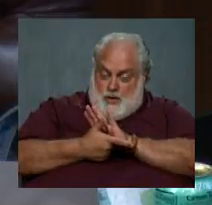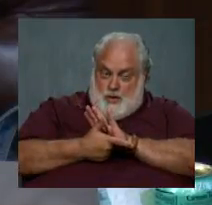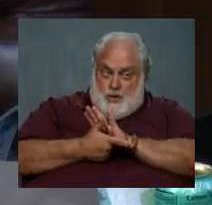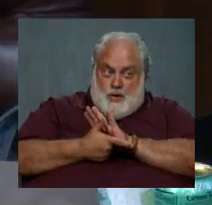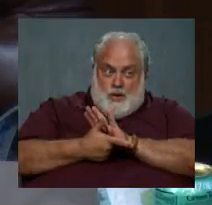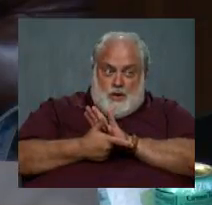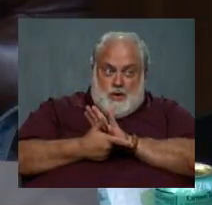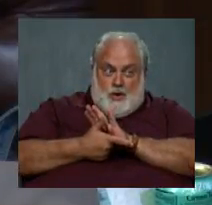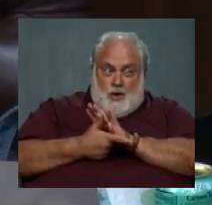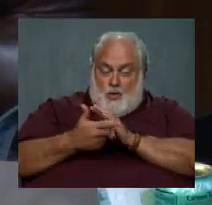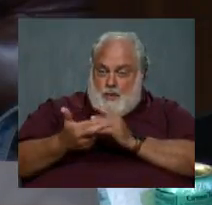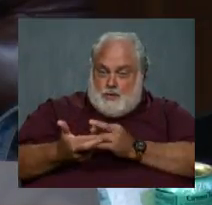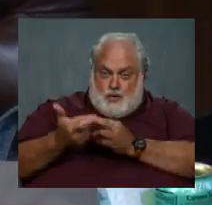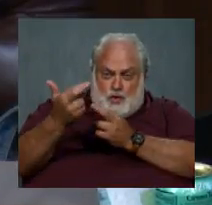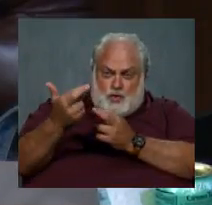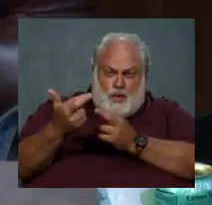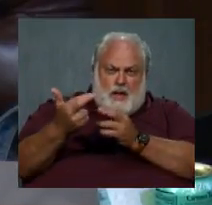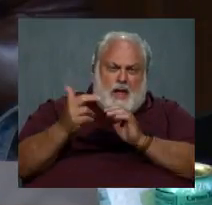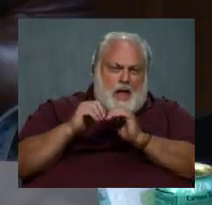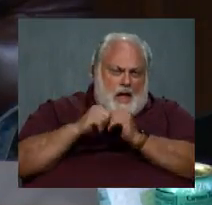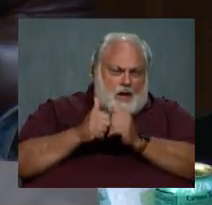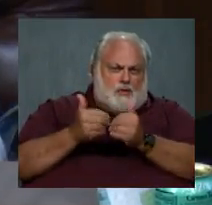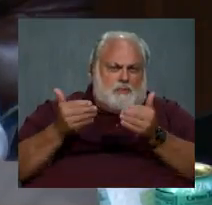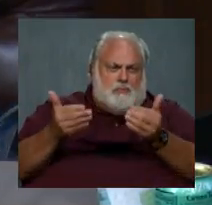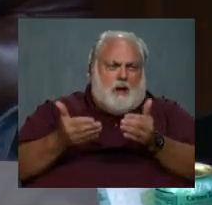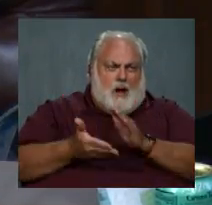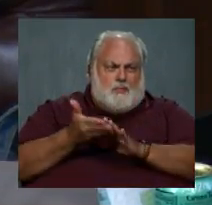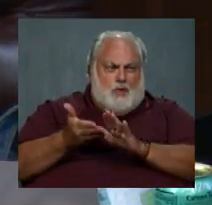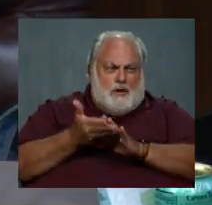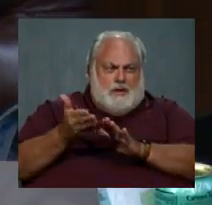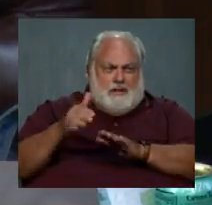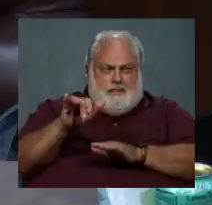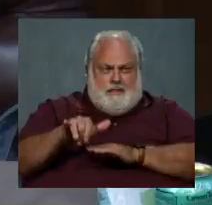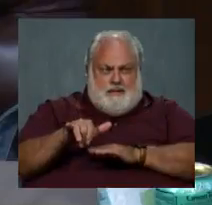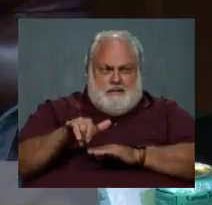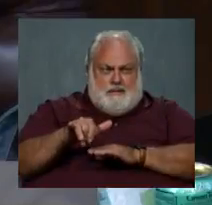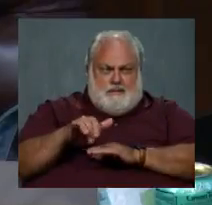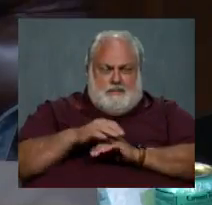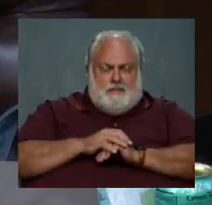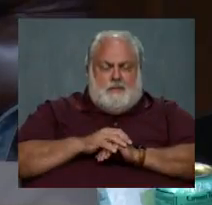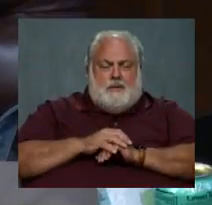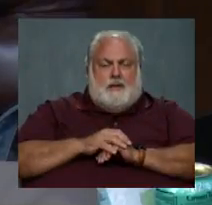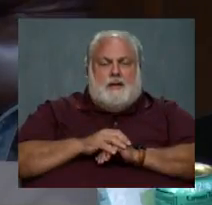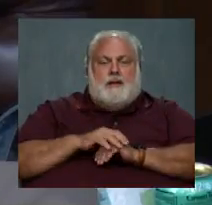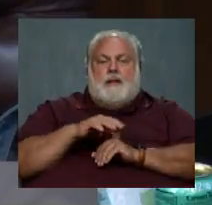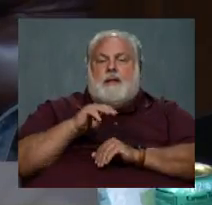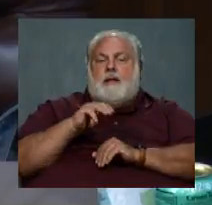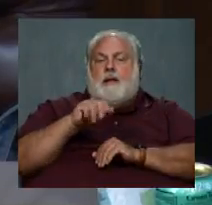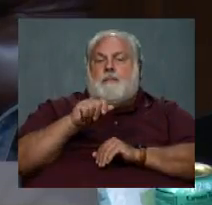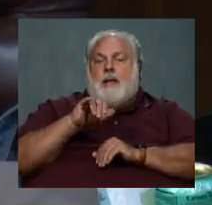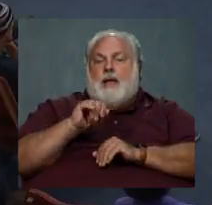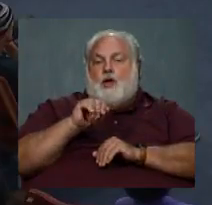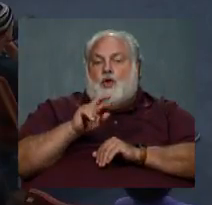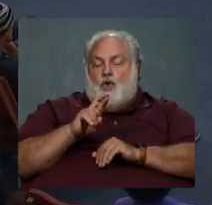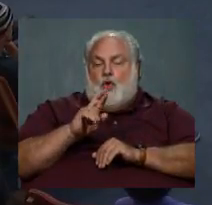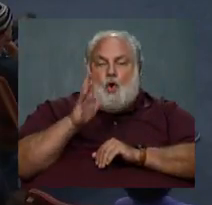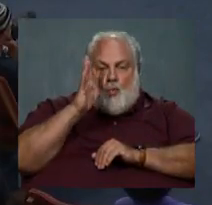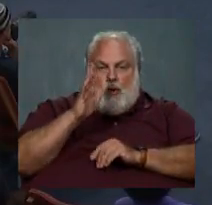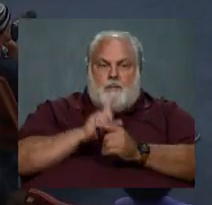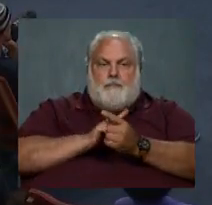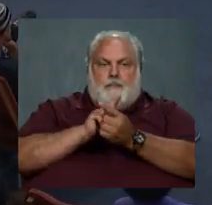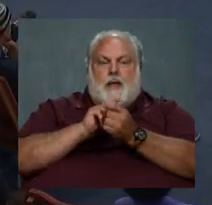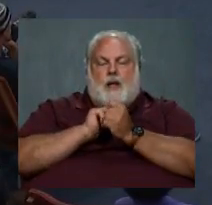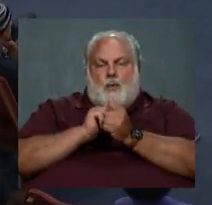going to adopt a resolution, I don't think. What is it going to take for us to operationalize this? What action are we going to take from us to I'll get with the city manager's office,